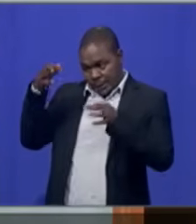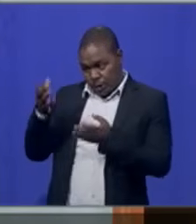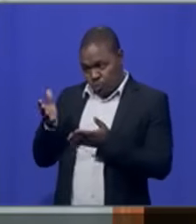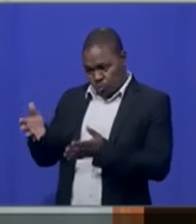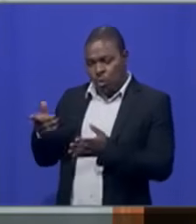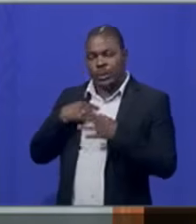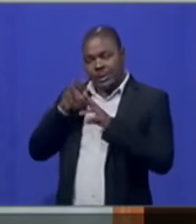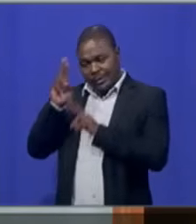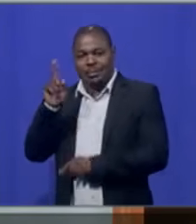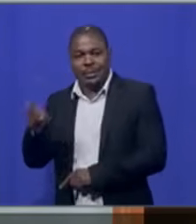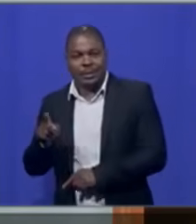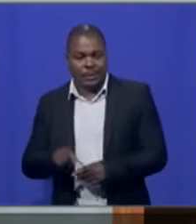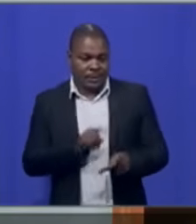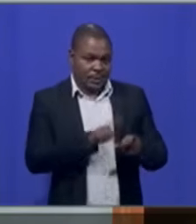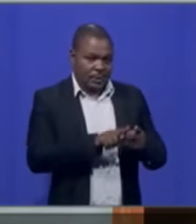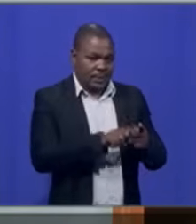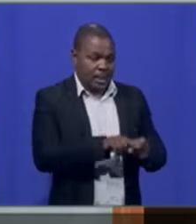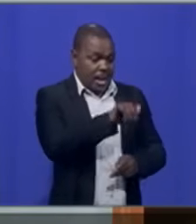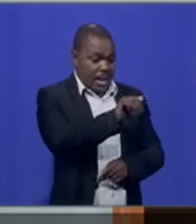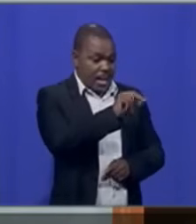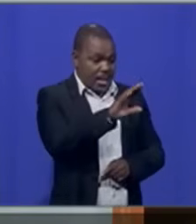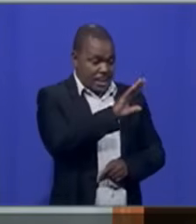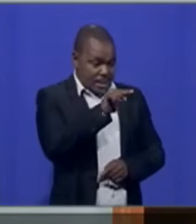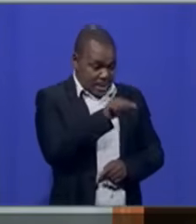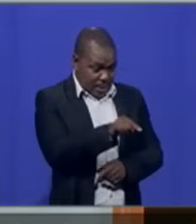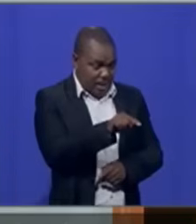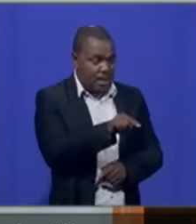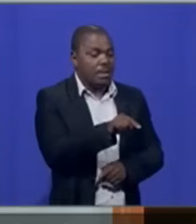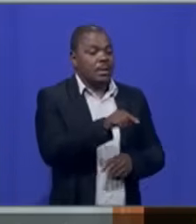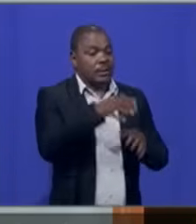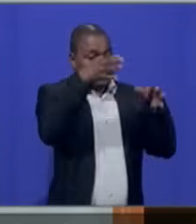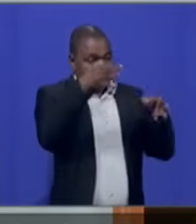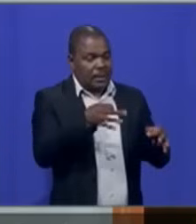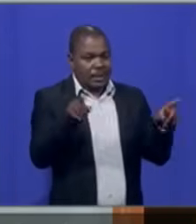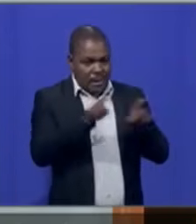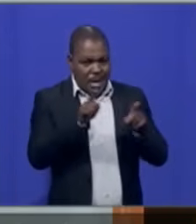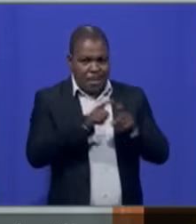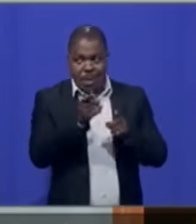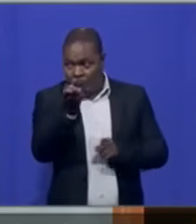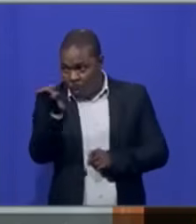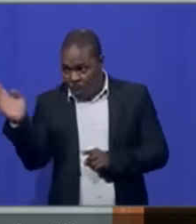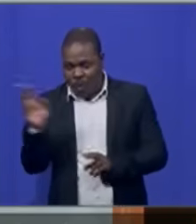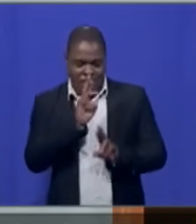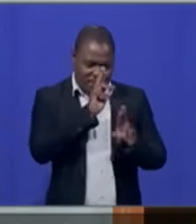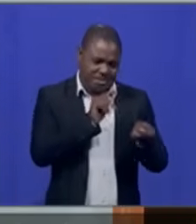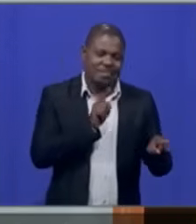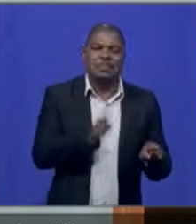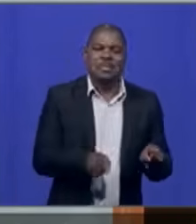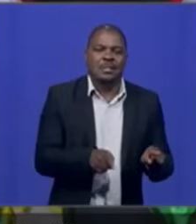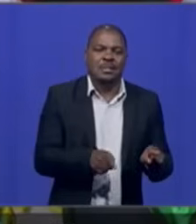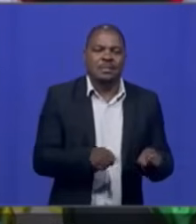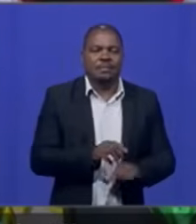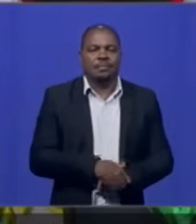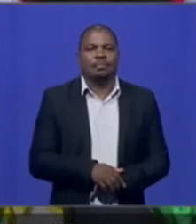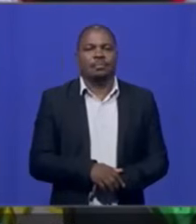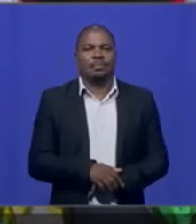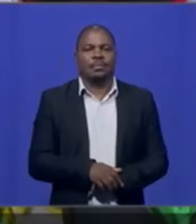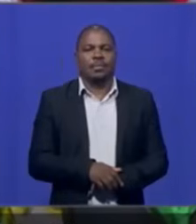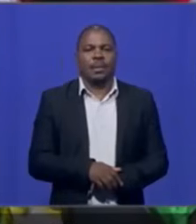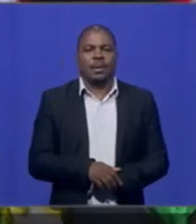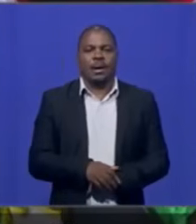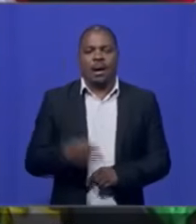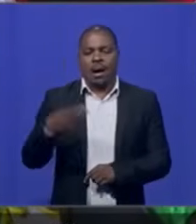If ANC takes a decision, we expect everyone to also respect that decision.